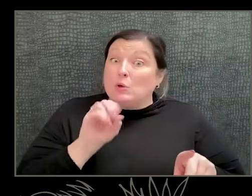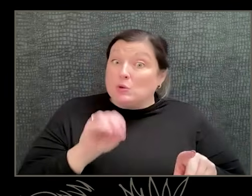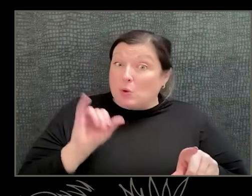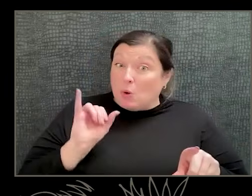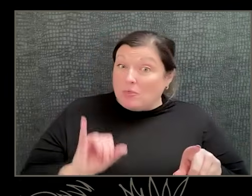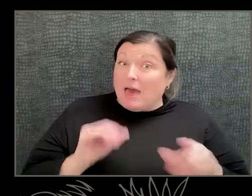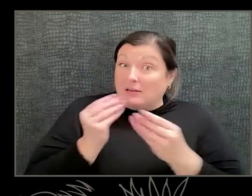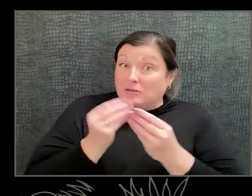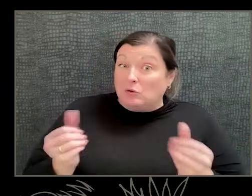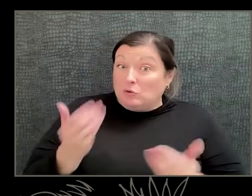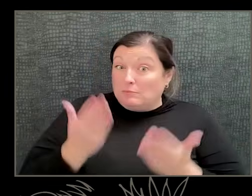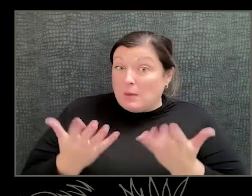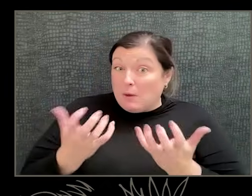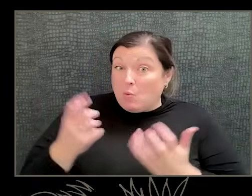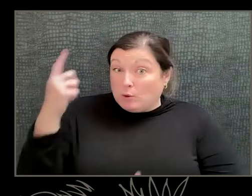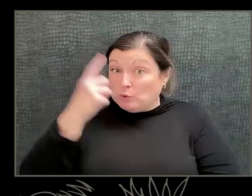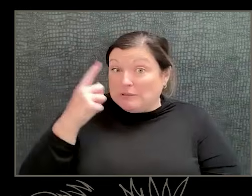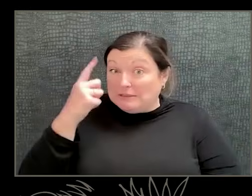might want to consider.